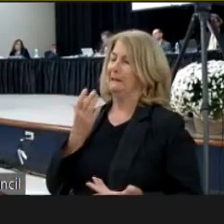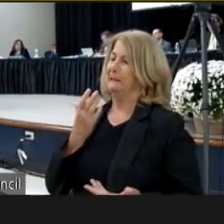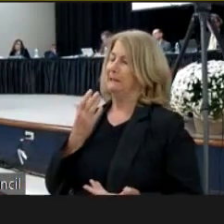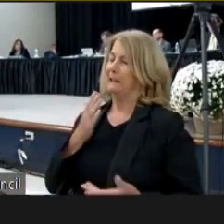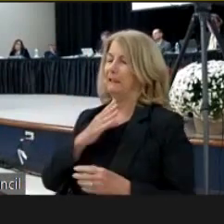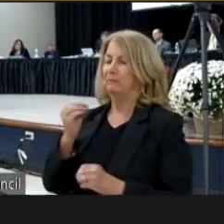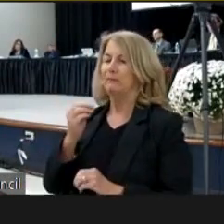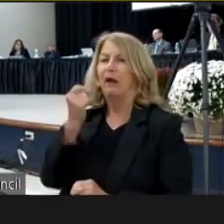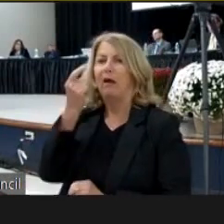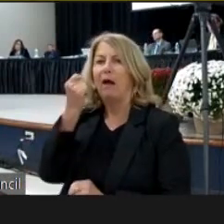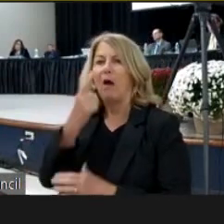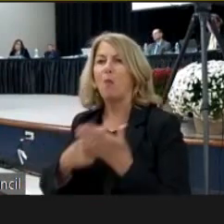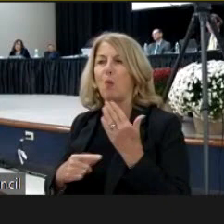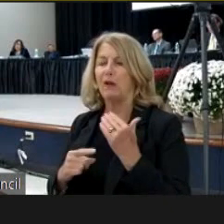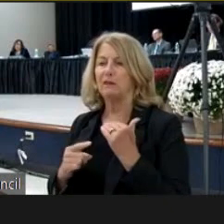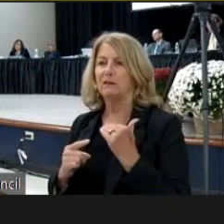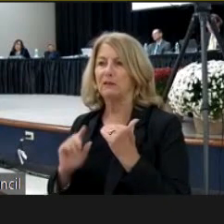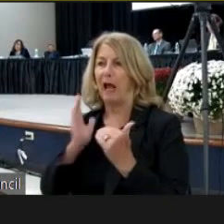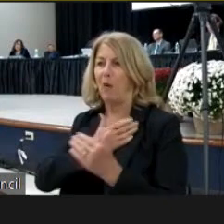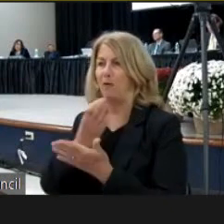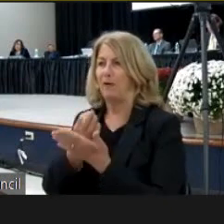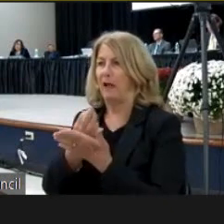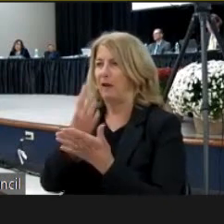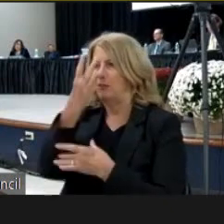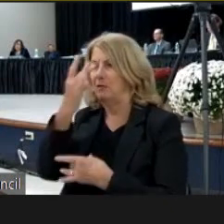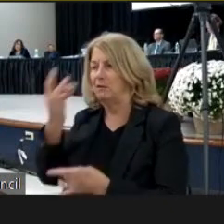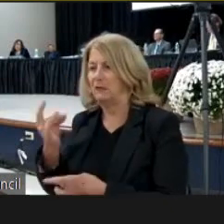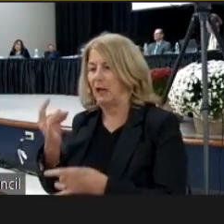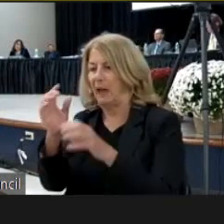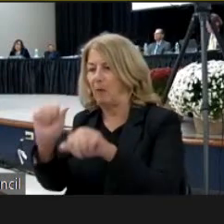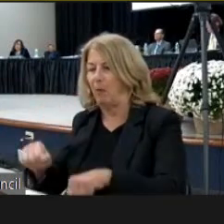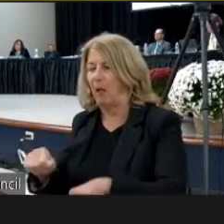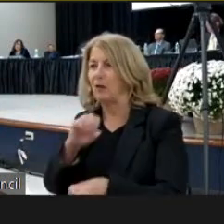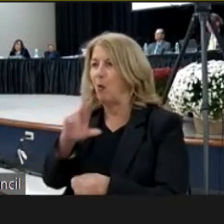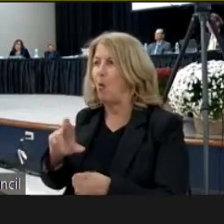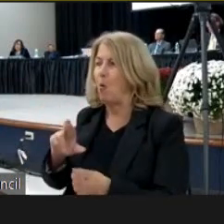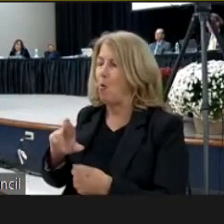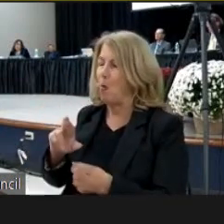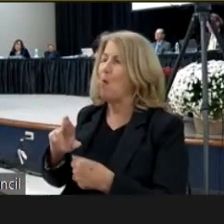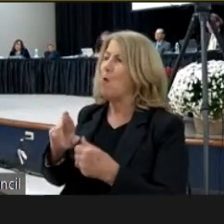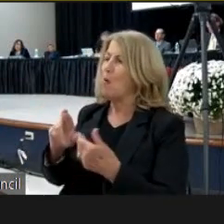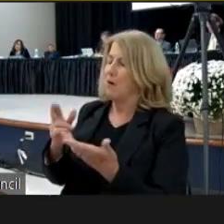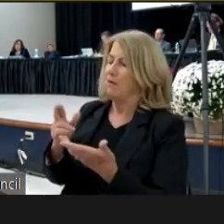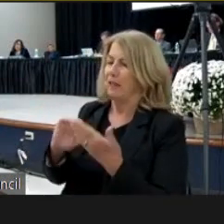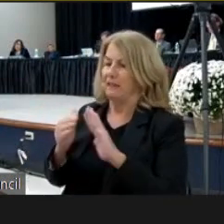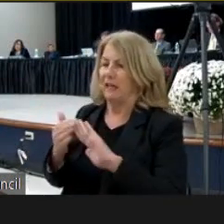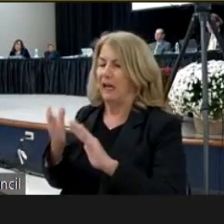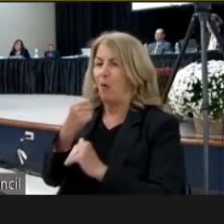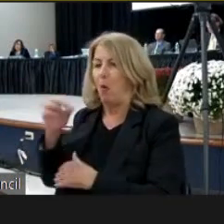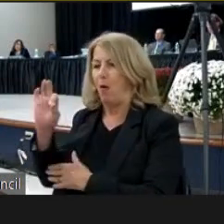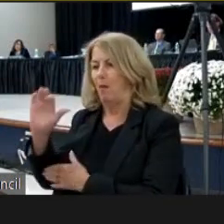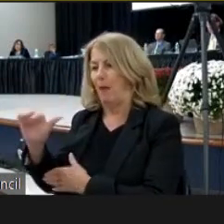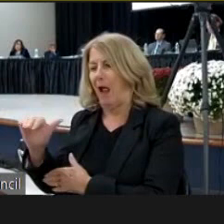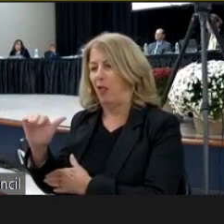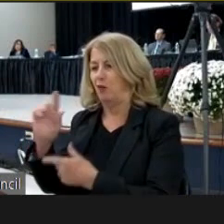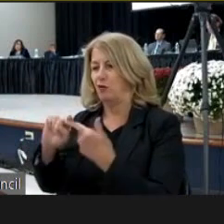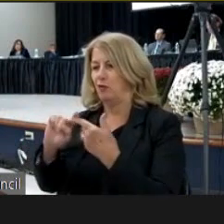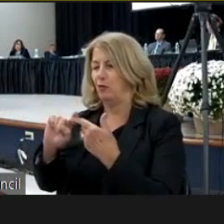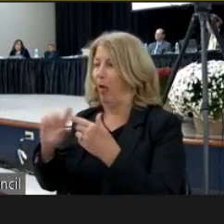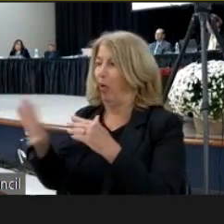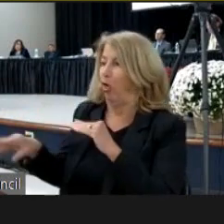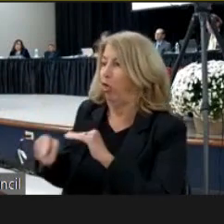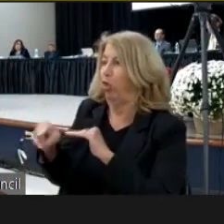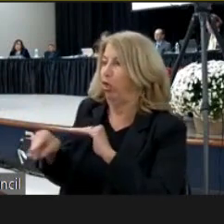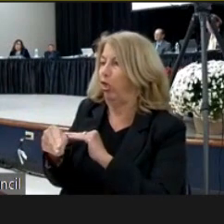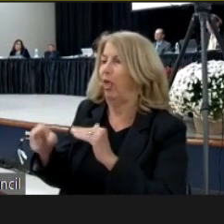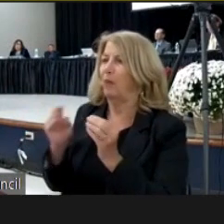you know, what is our financial interest, capability, or even the political will of the city or Baylor to put more money into the deal to make